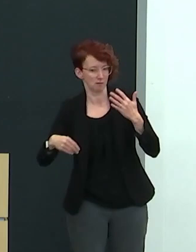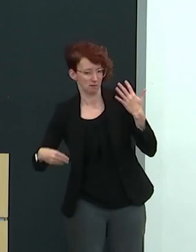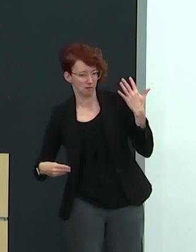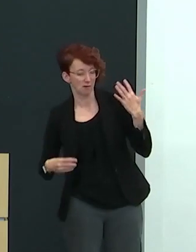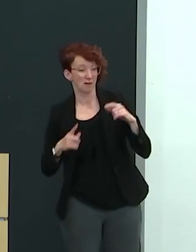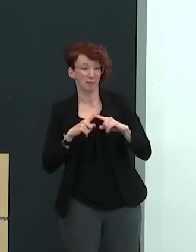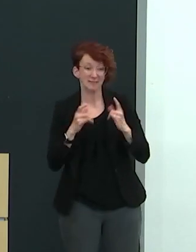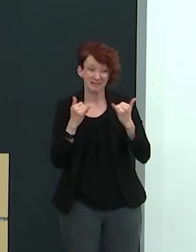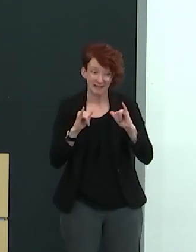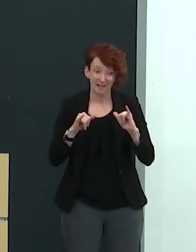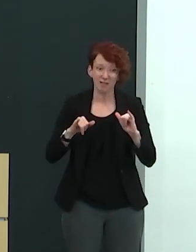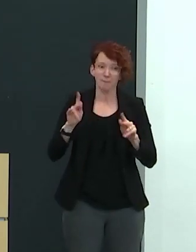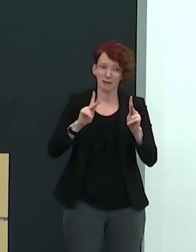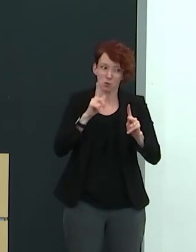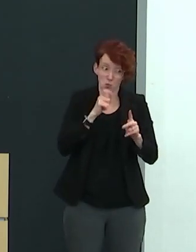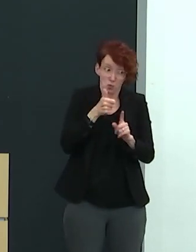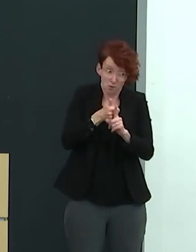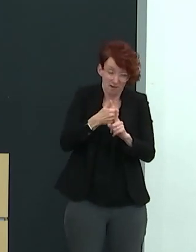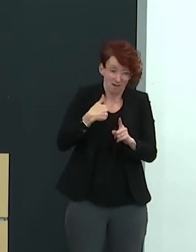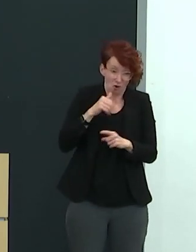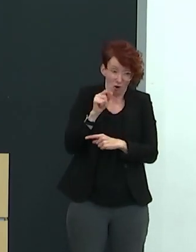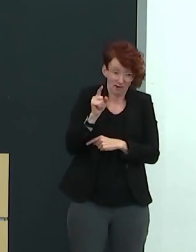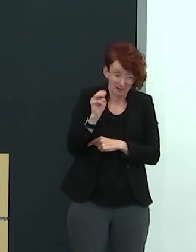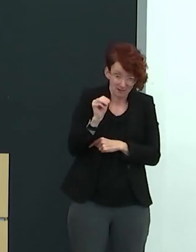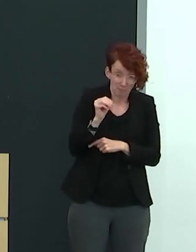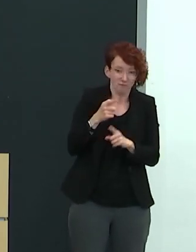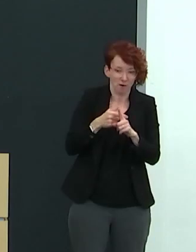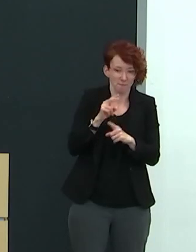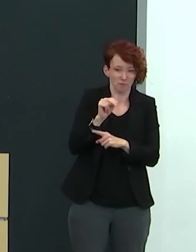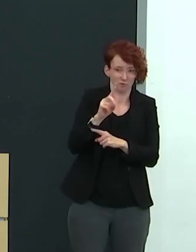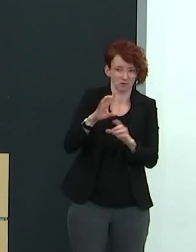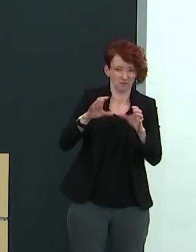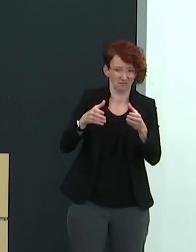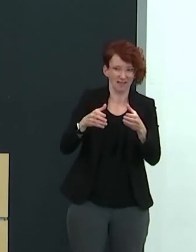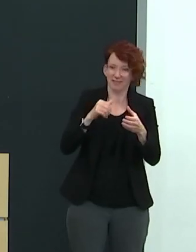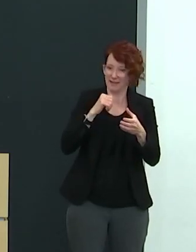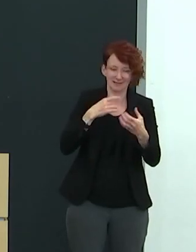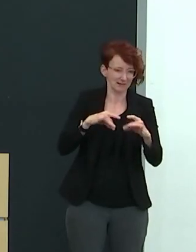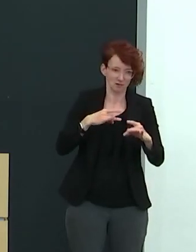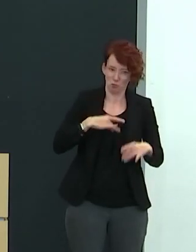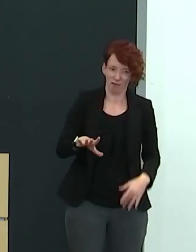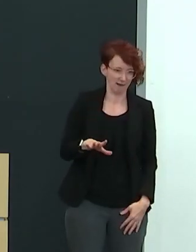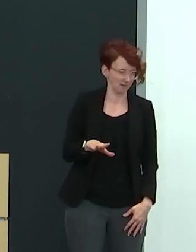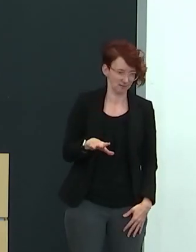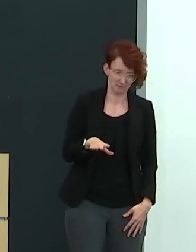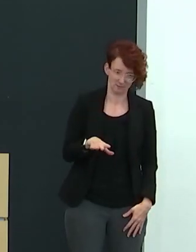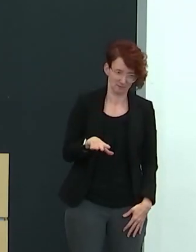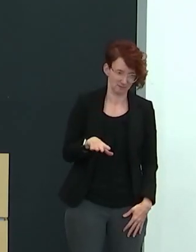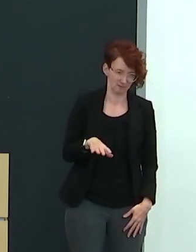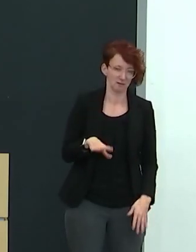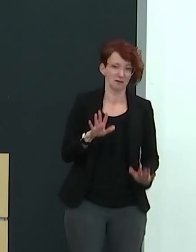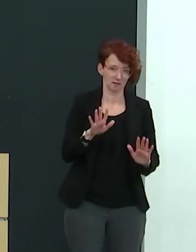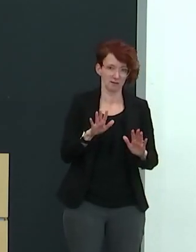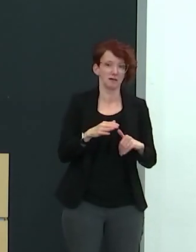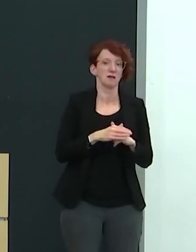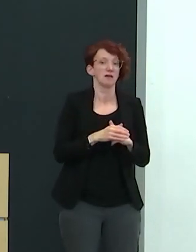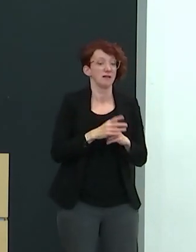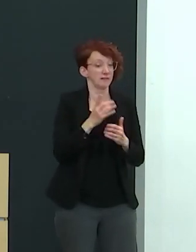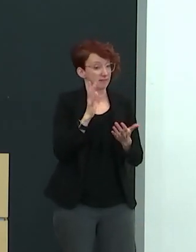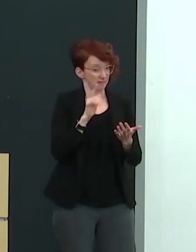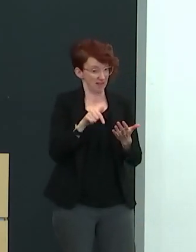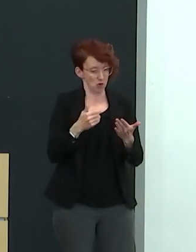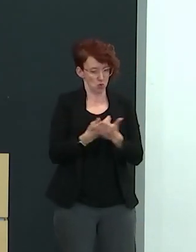or neurodiverse community. The newest version of the DSM eliminated the diagnosis of Asperger's